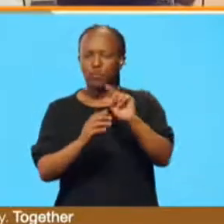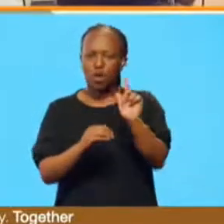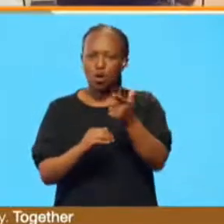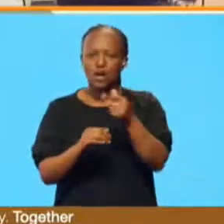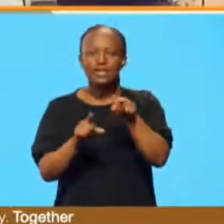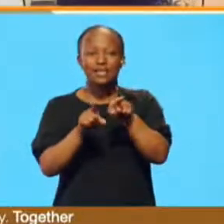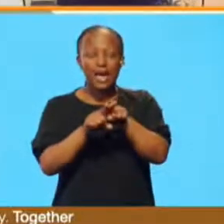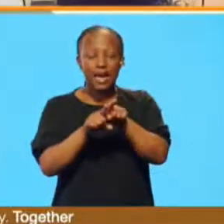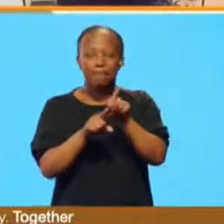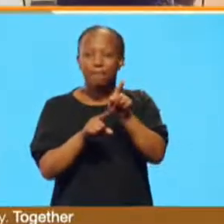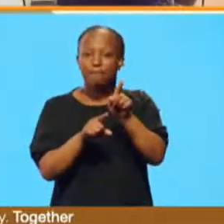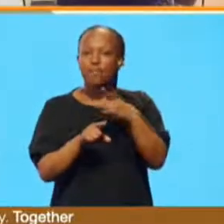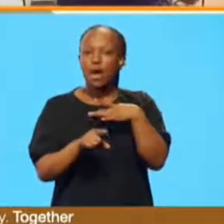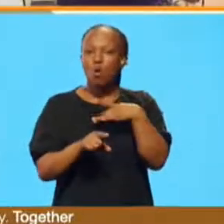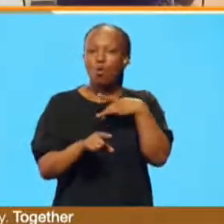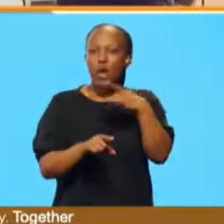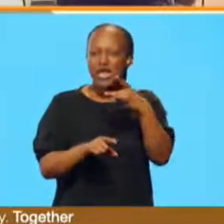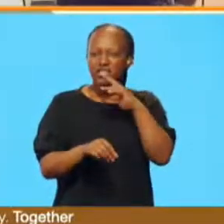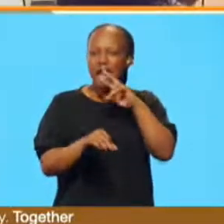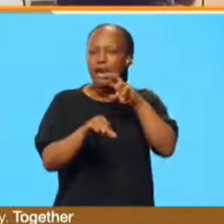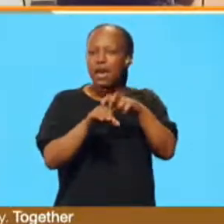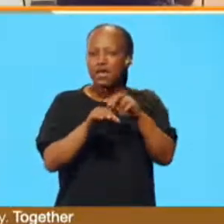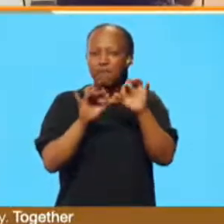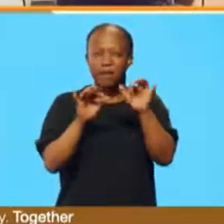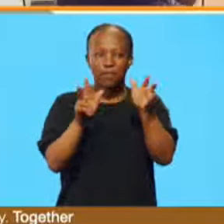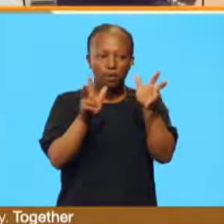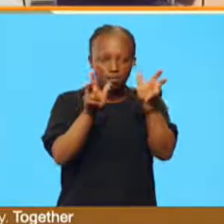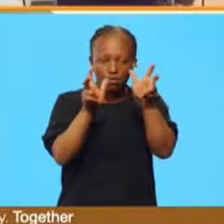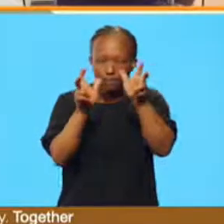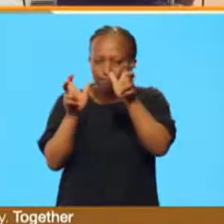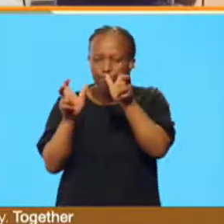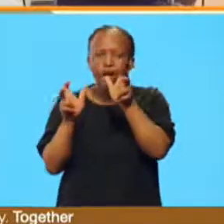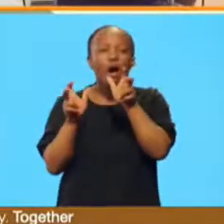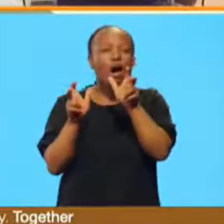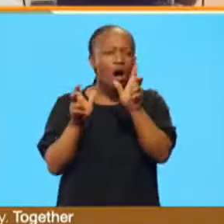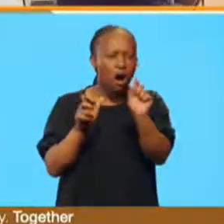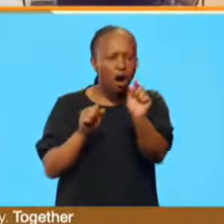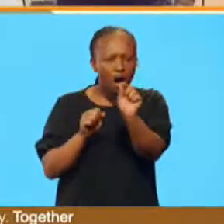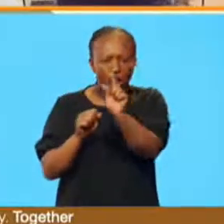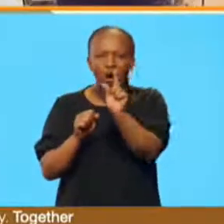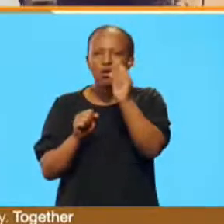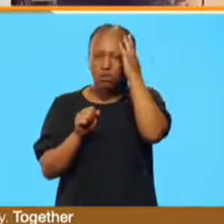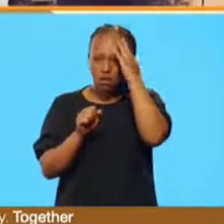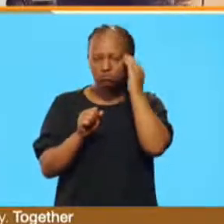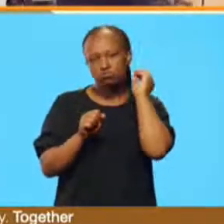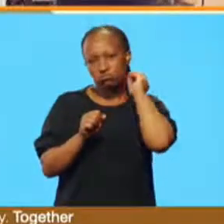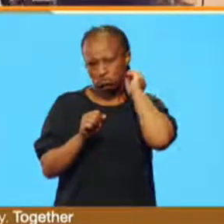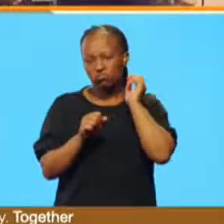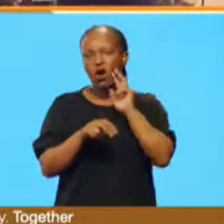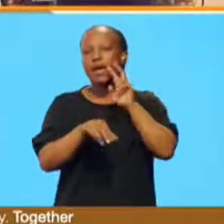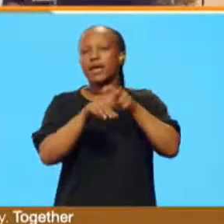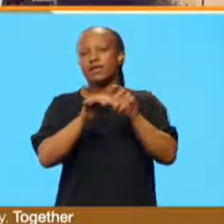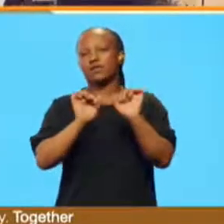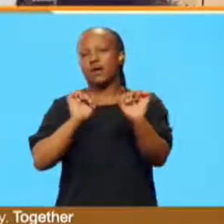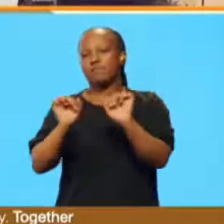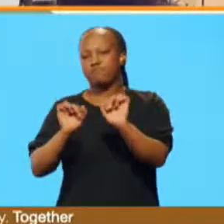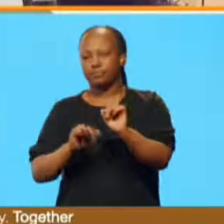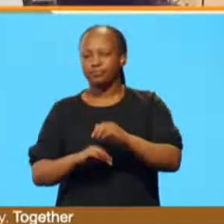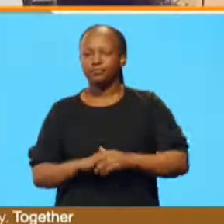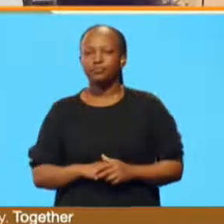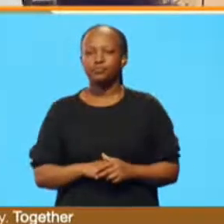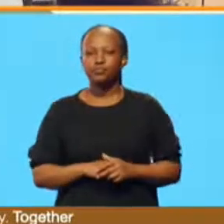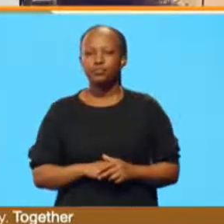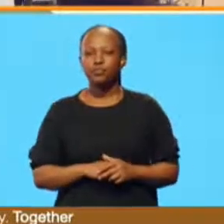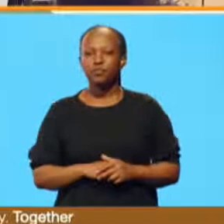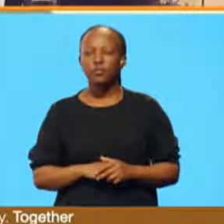wishes of the population that we are trying to service or we are trying to bring on board. And then in terms of the CGE's mandate,